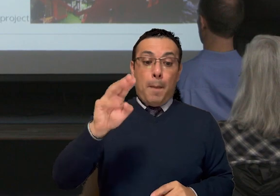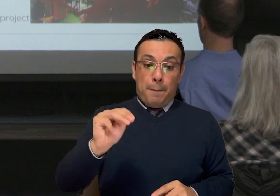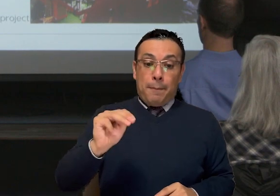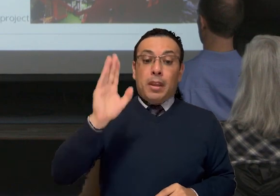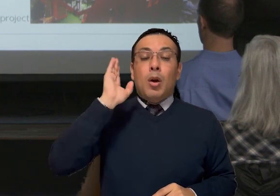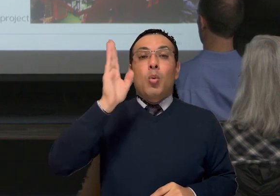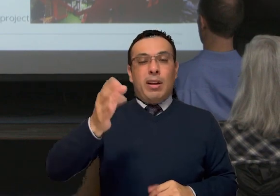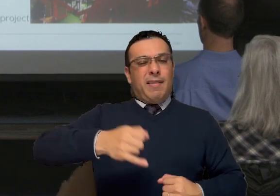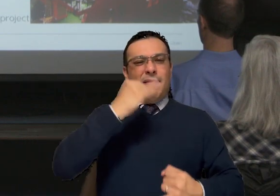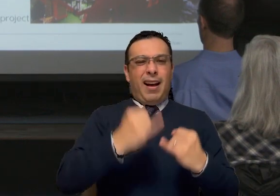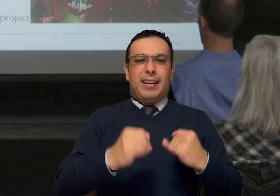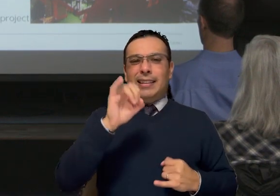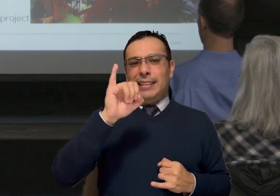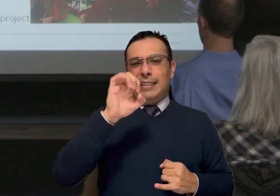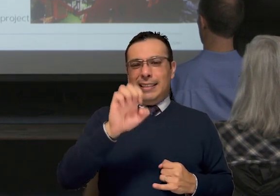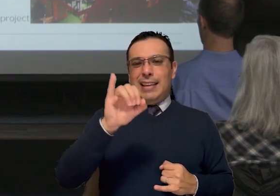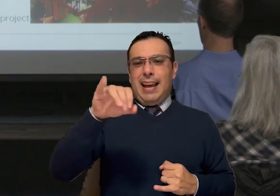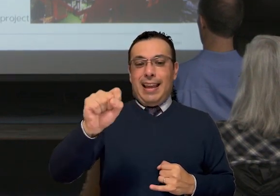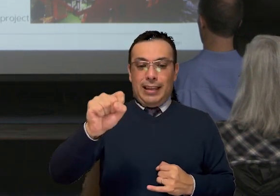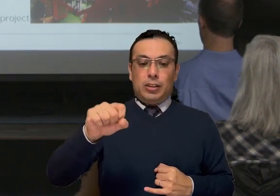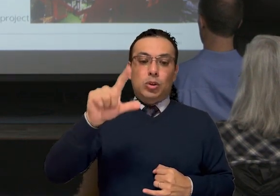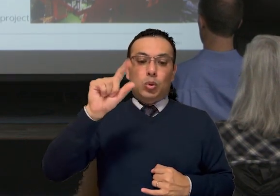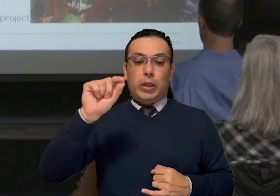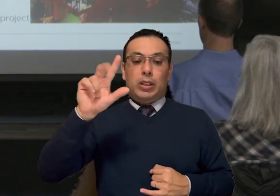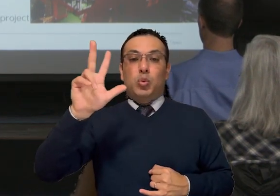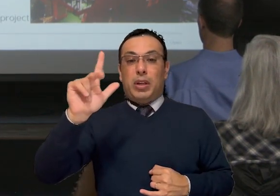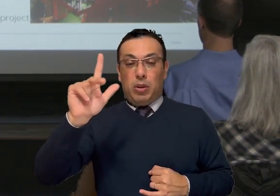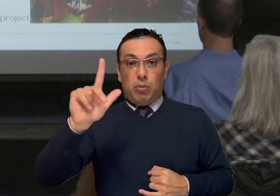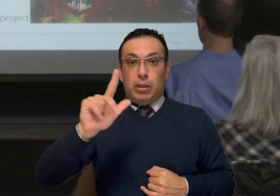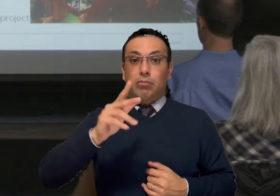with all federal permits expected by early